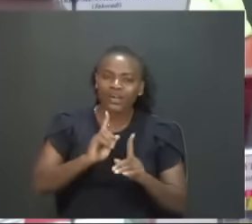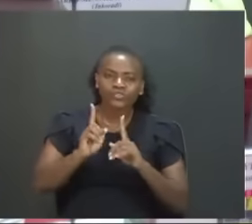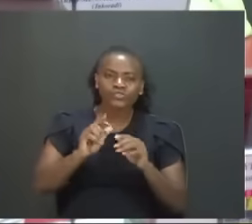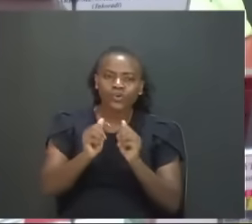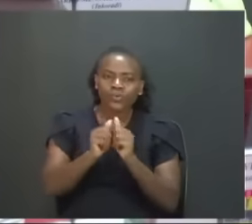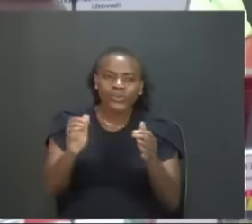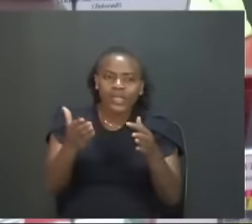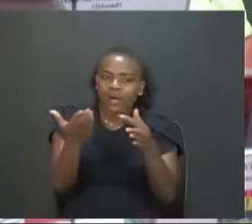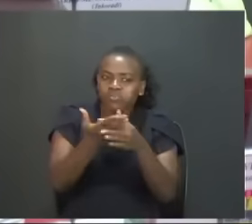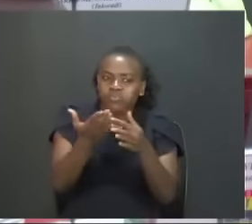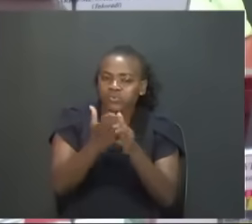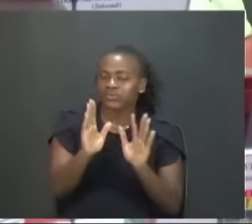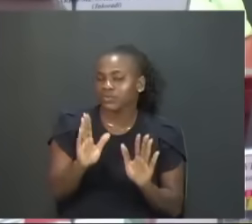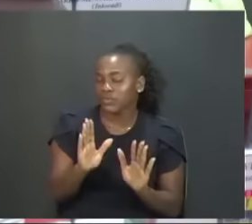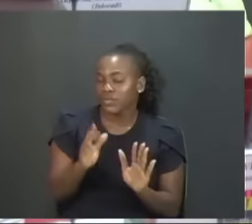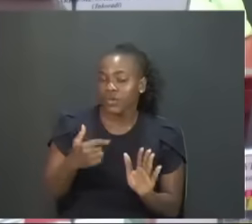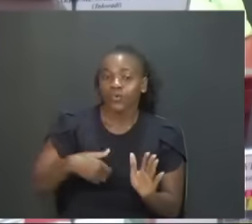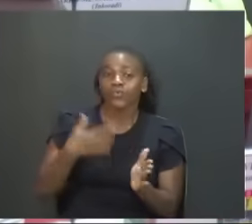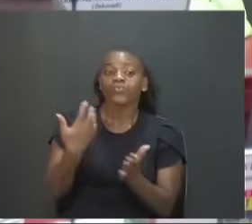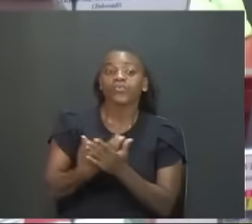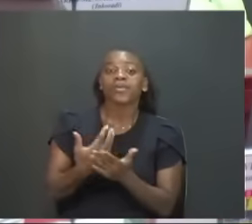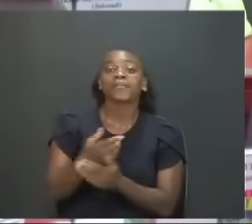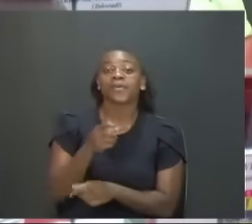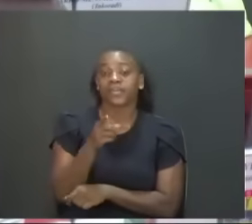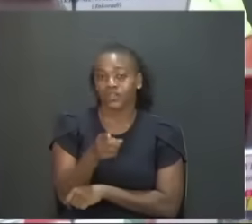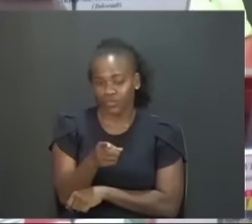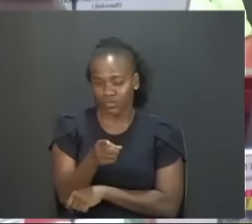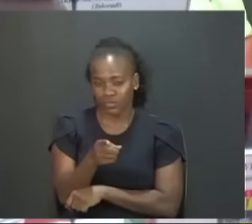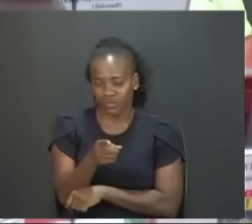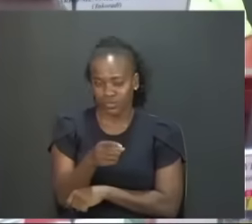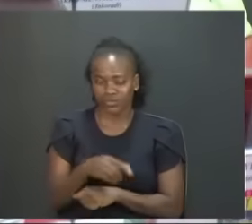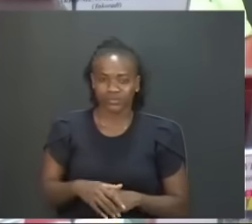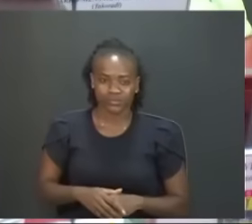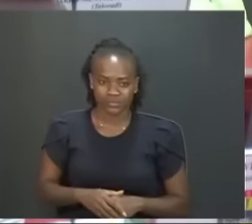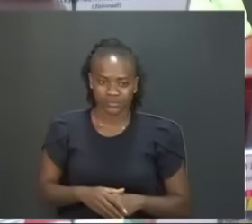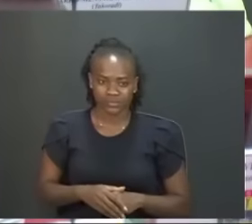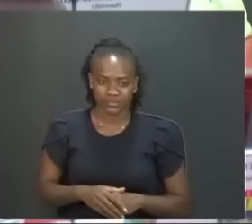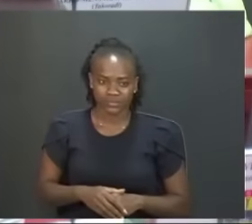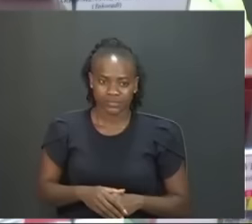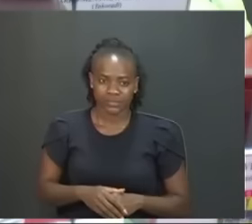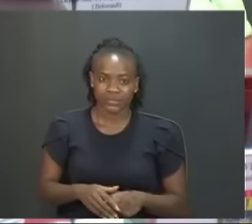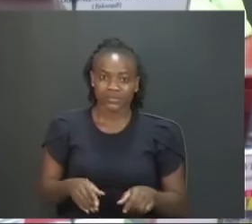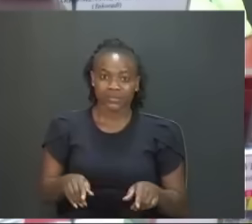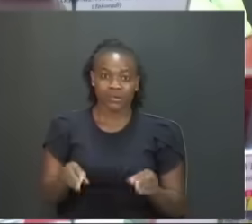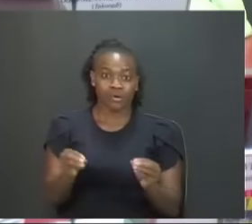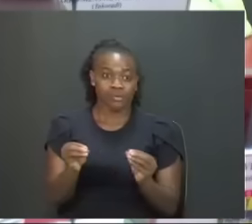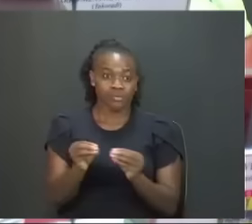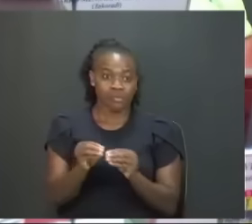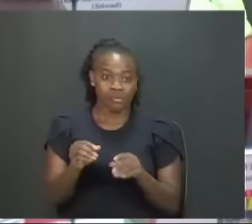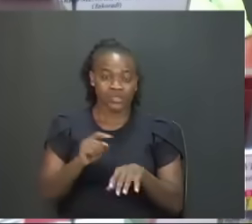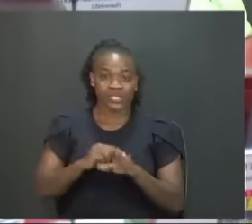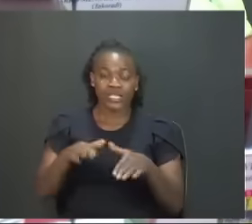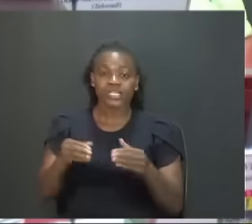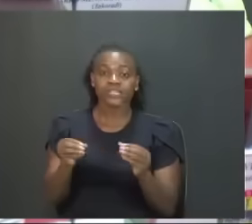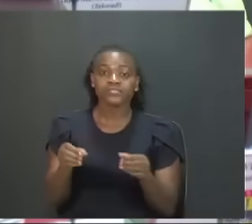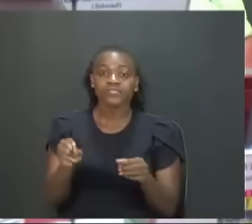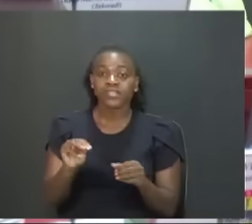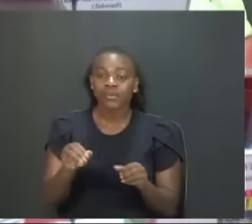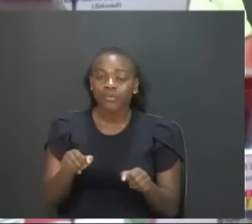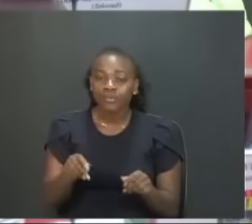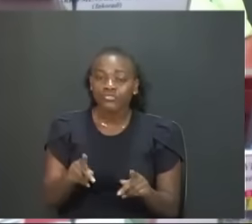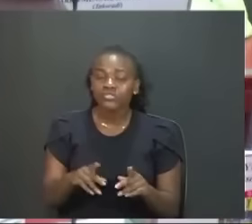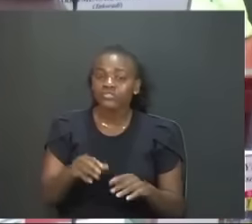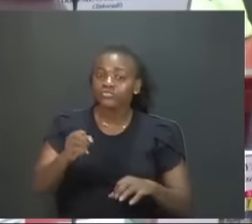Speaker, we would plead with you that as much as possible, much as you give them the unfettered opportunity to make their